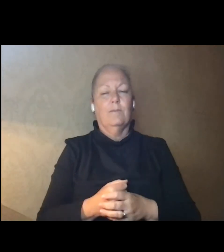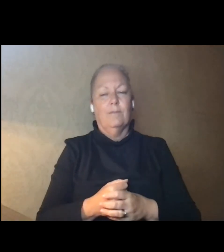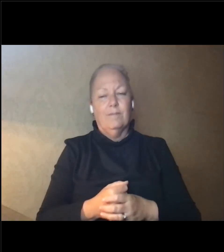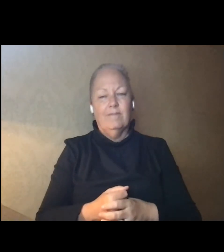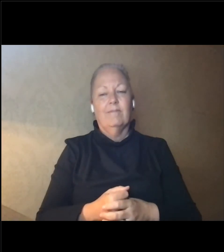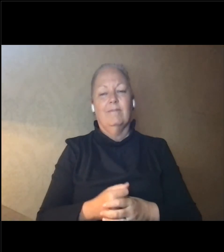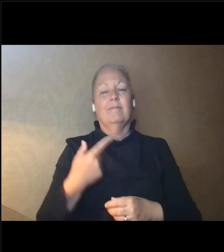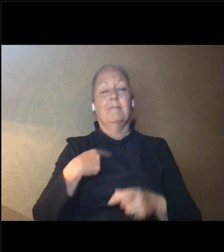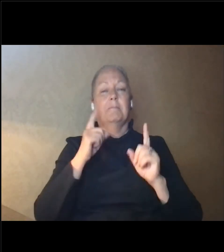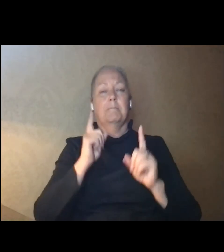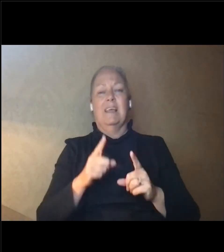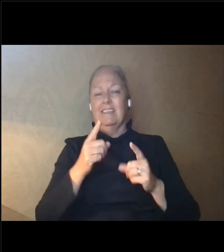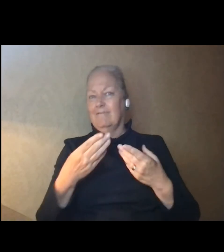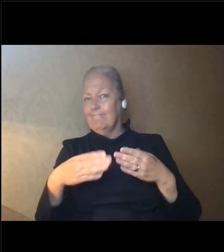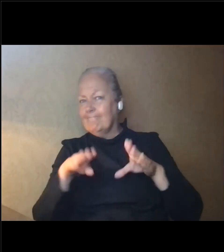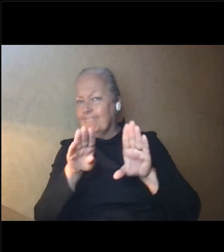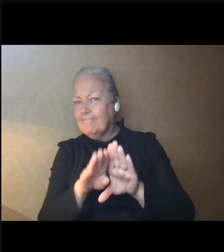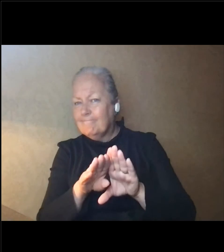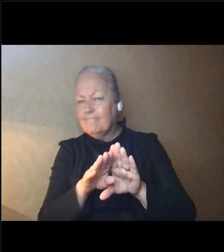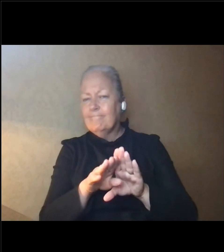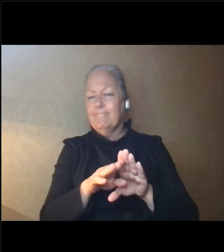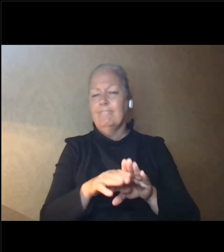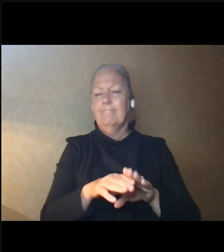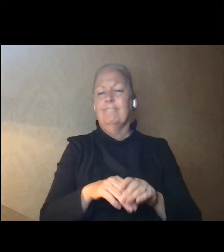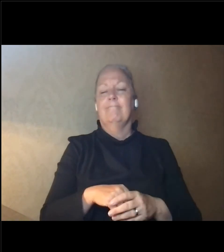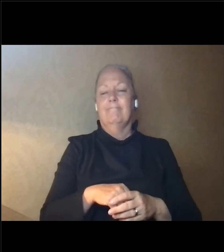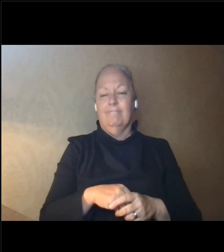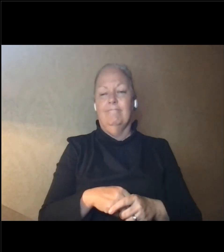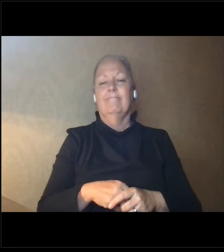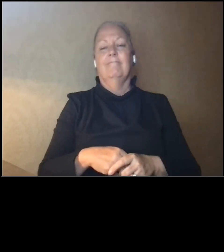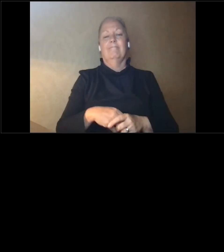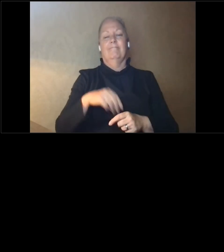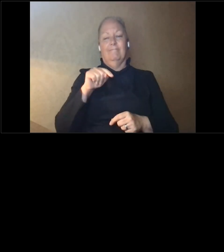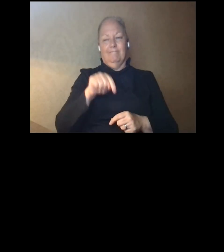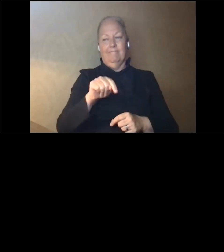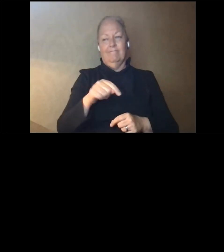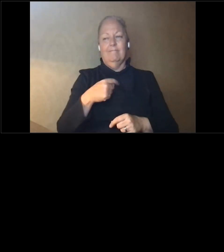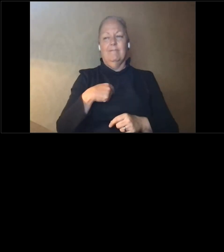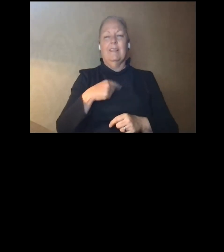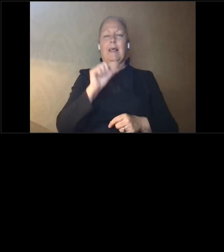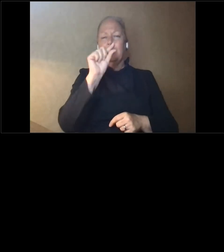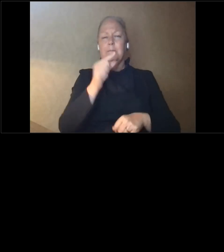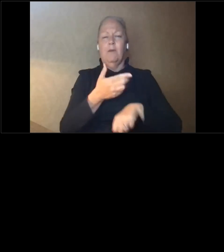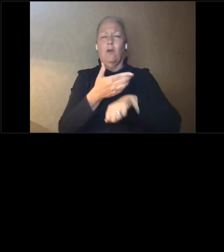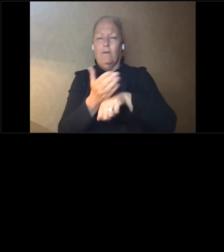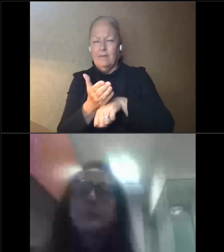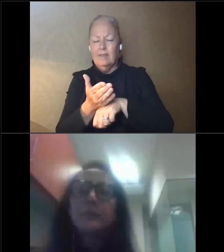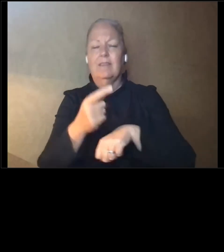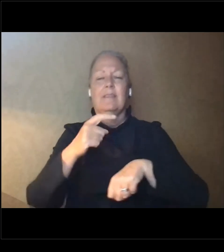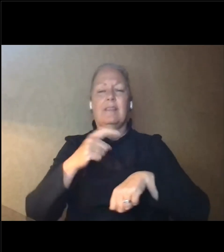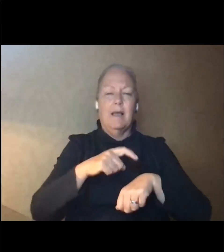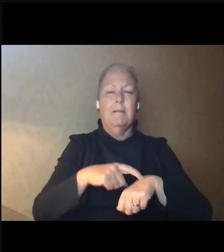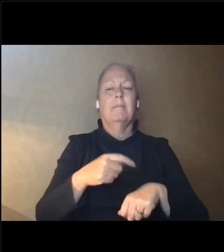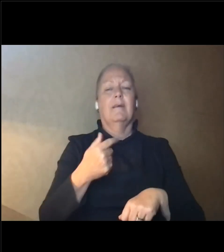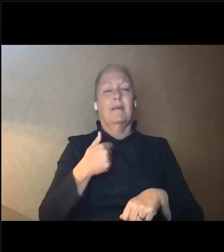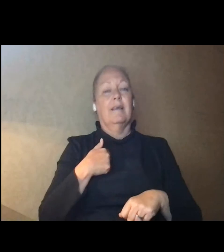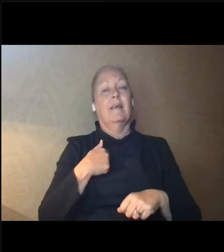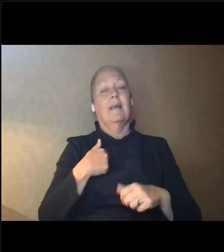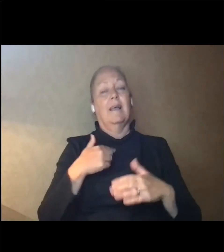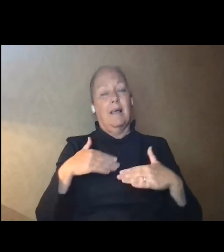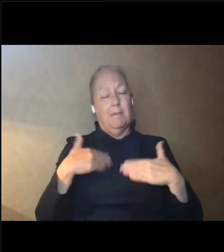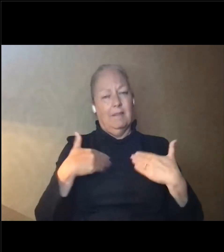to our closing. The platform does shut off at 1/2 the hour, and we are a little bit over. So it is my pleasure and delight to hand